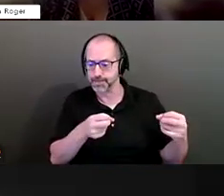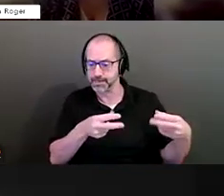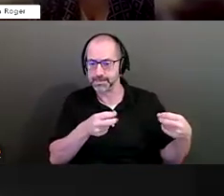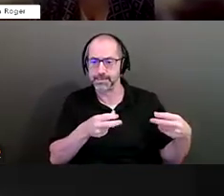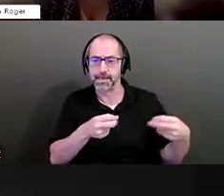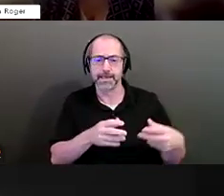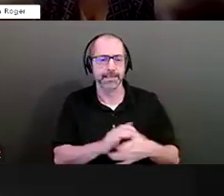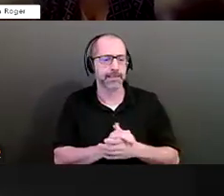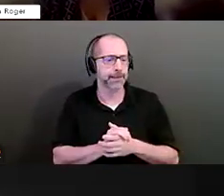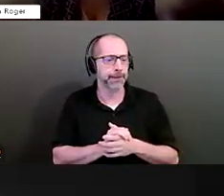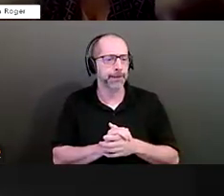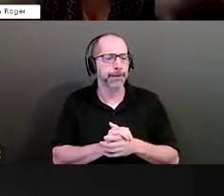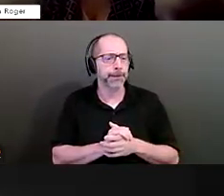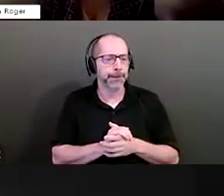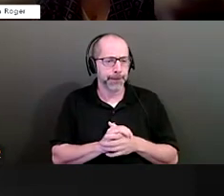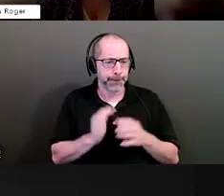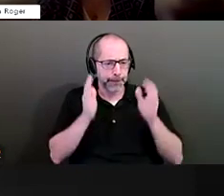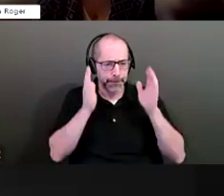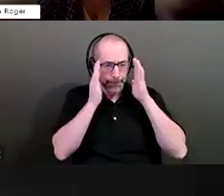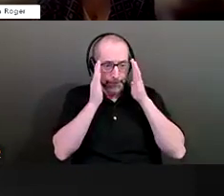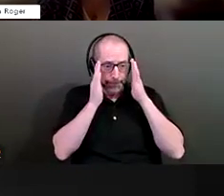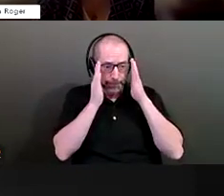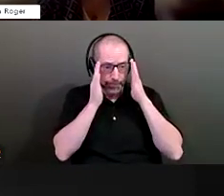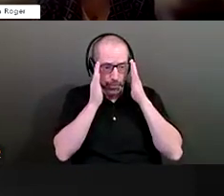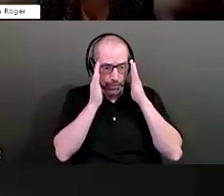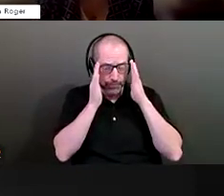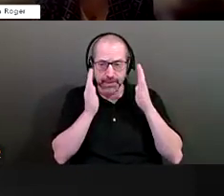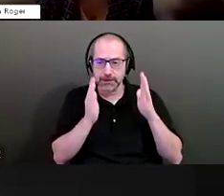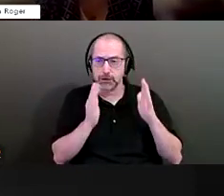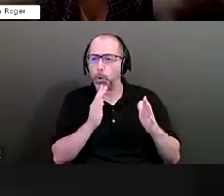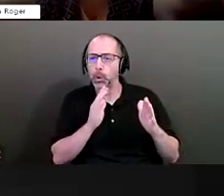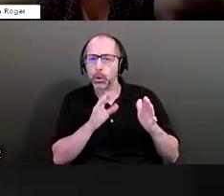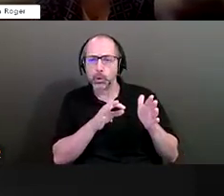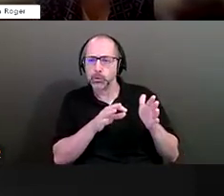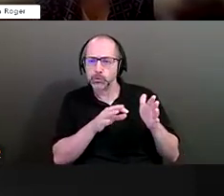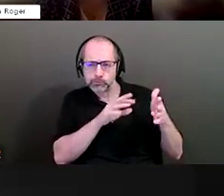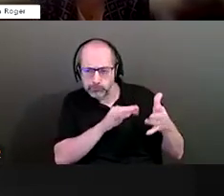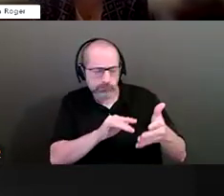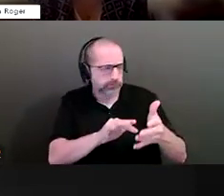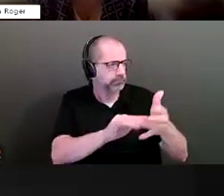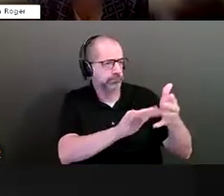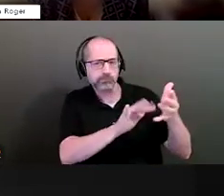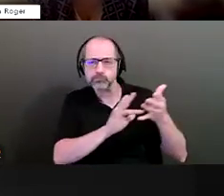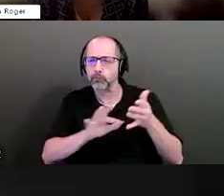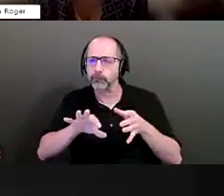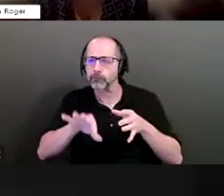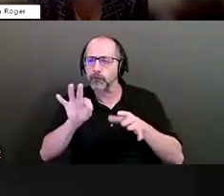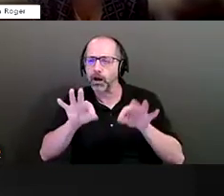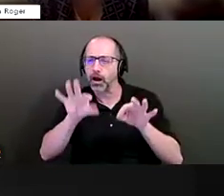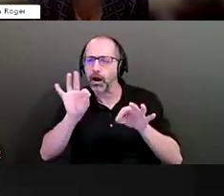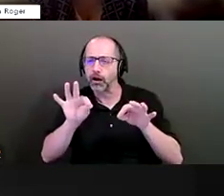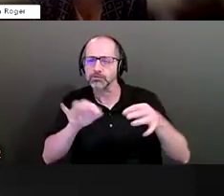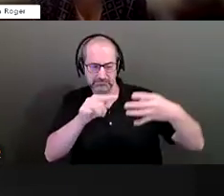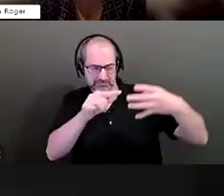So we'll talk now just about some selected findings or selected considerations that came up in our